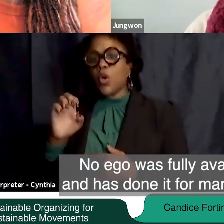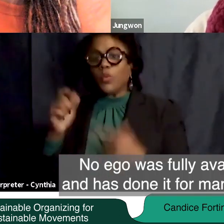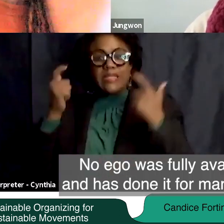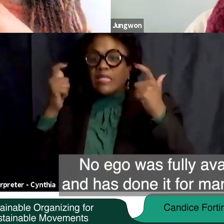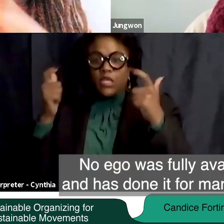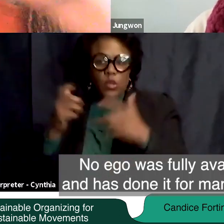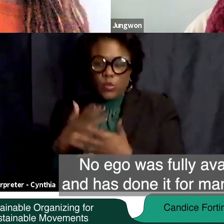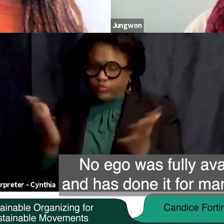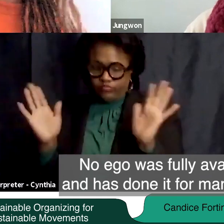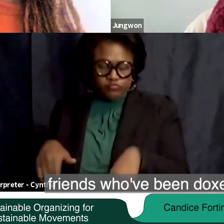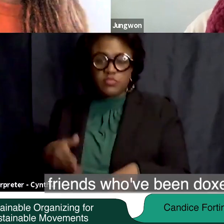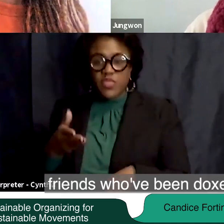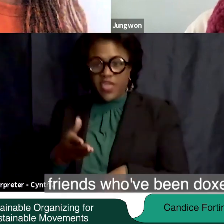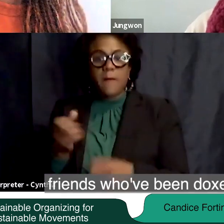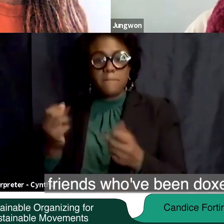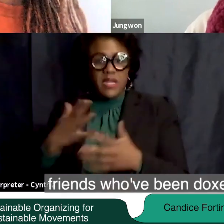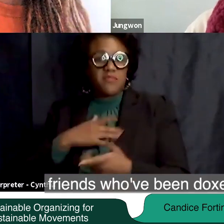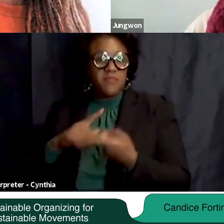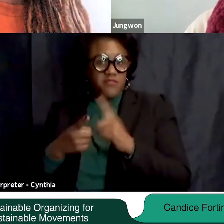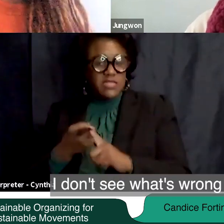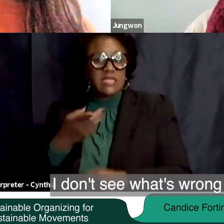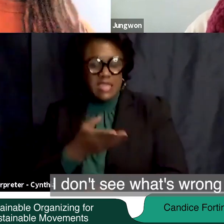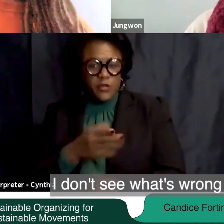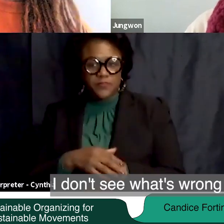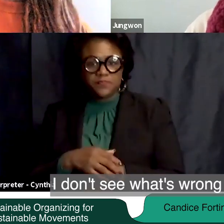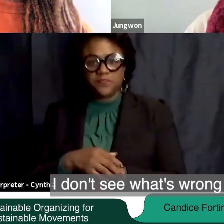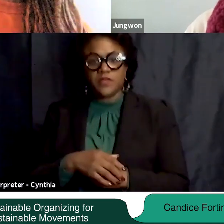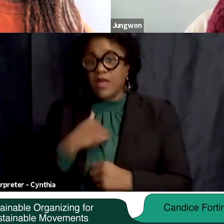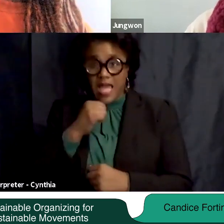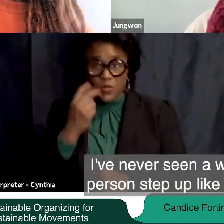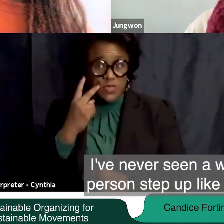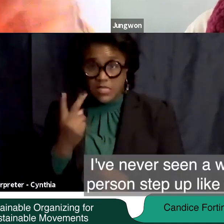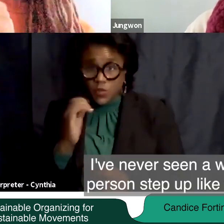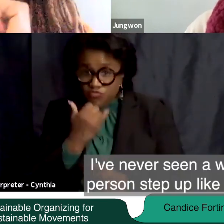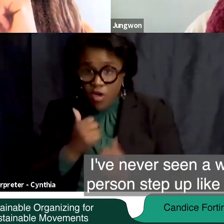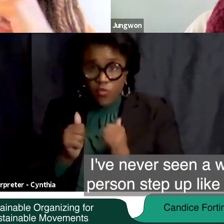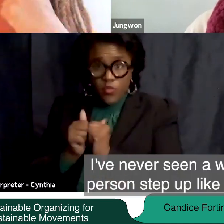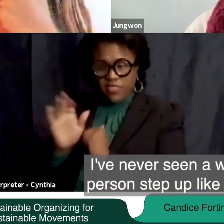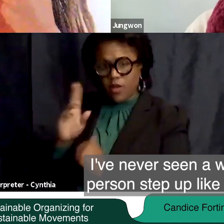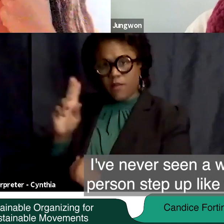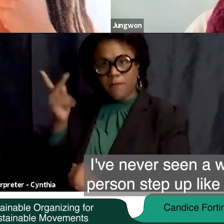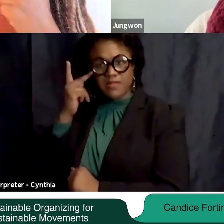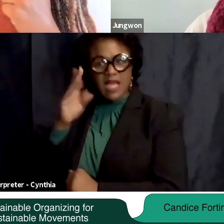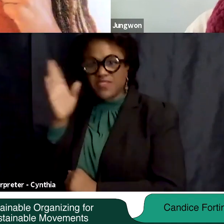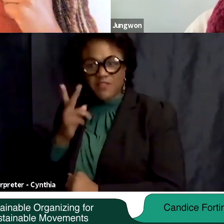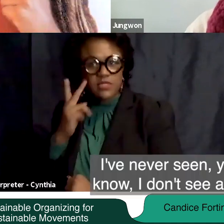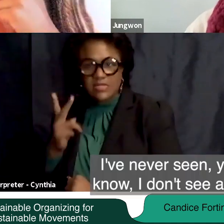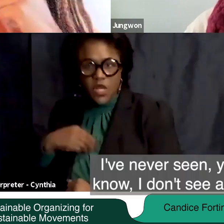available and has done it for many of my friends who've been doxxed as well. I don't see what's wrong with that. I've never seen a white person step up like